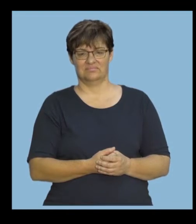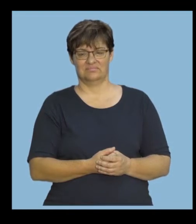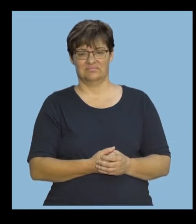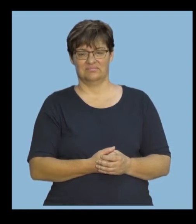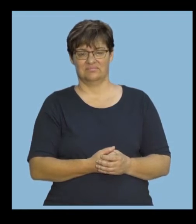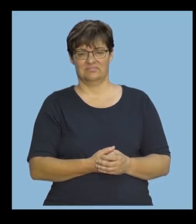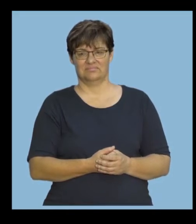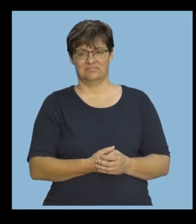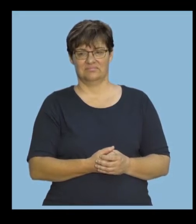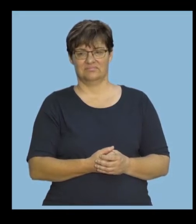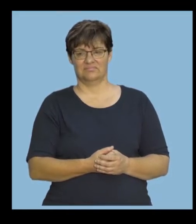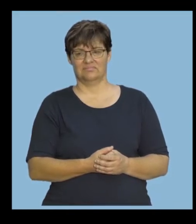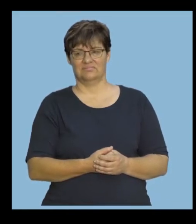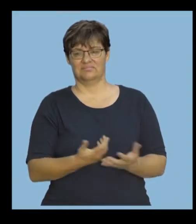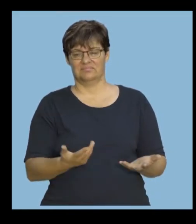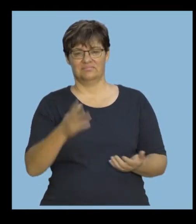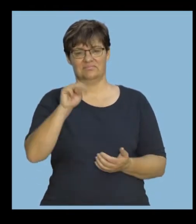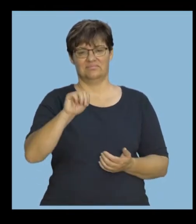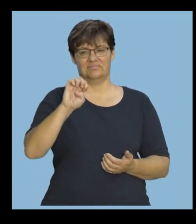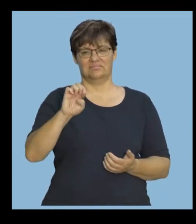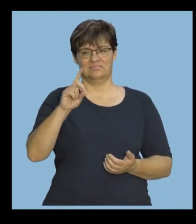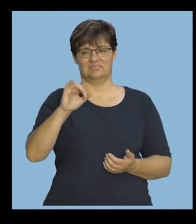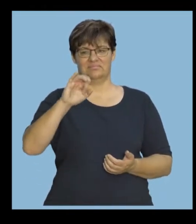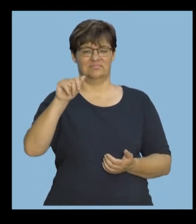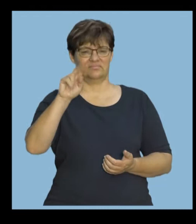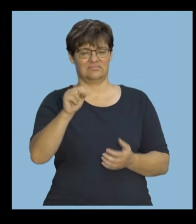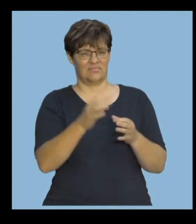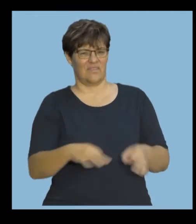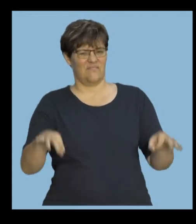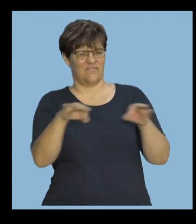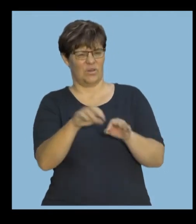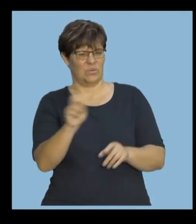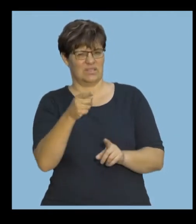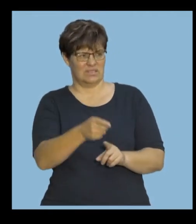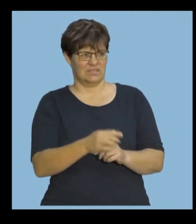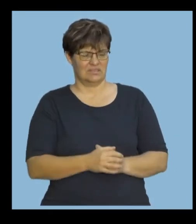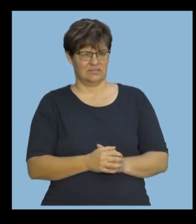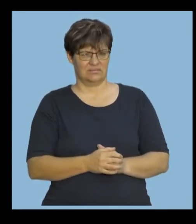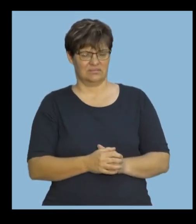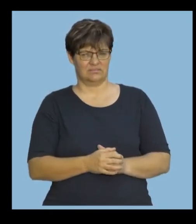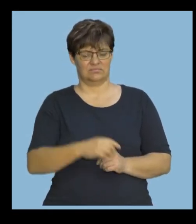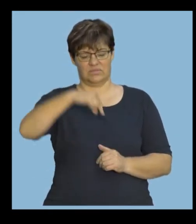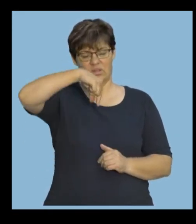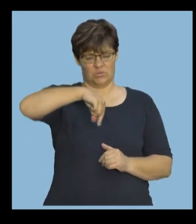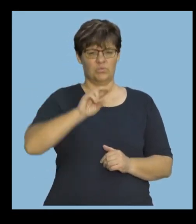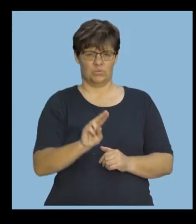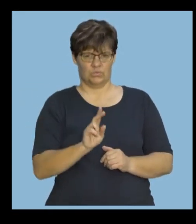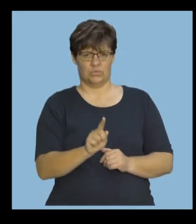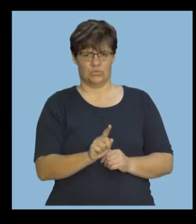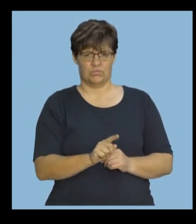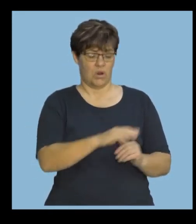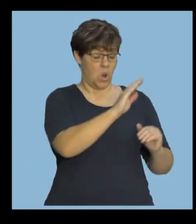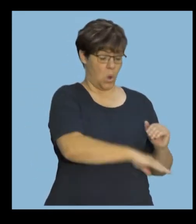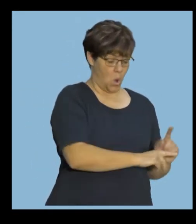So, what is the median value? So, the median is